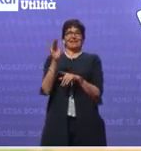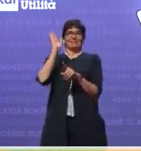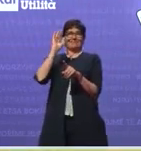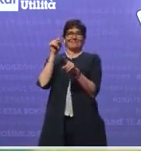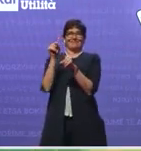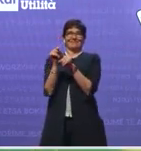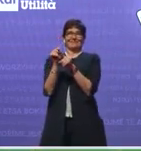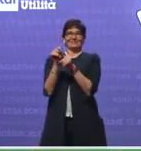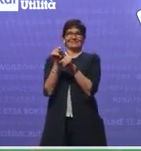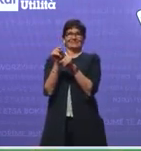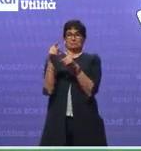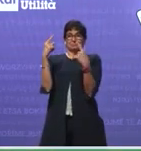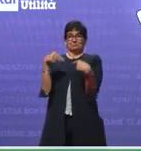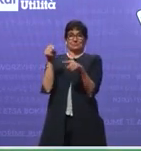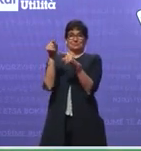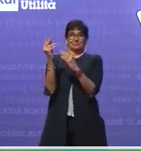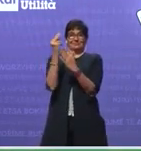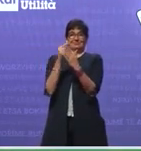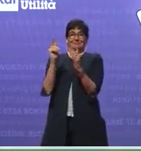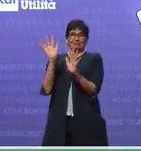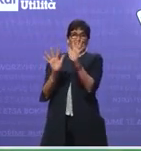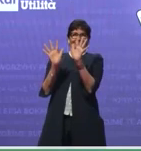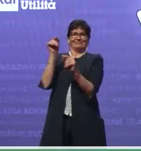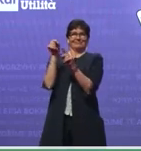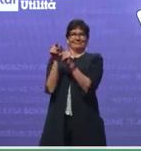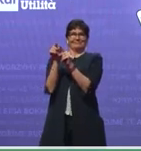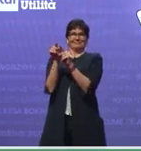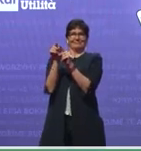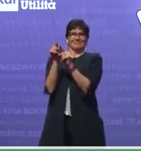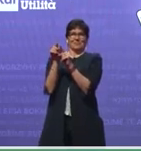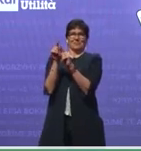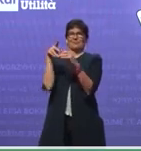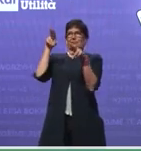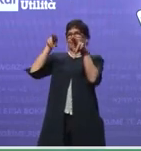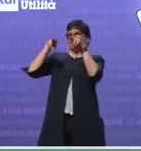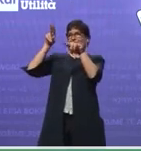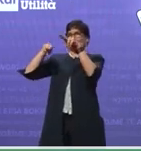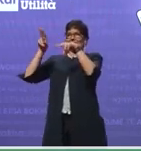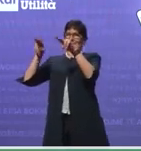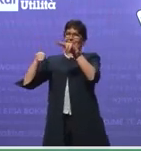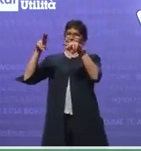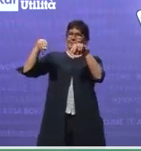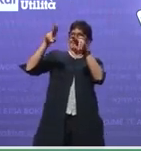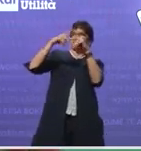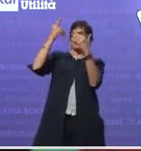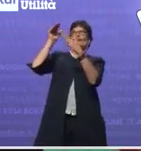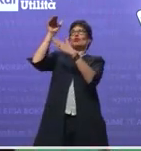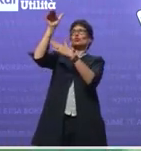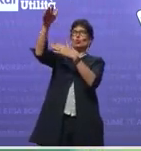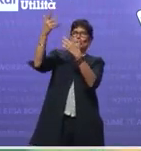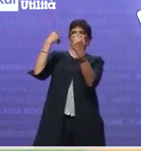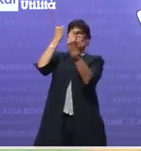where machines may become sentient. And then we use this work of art to explore